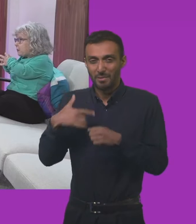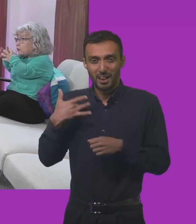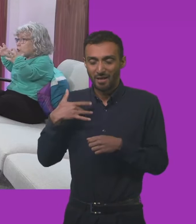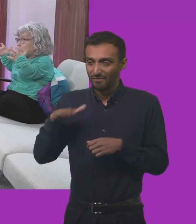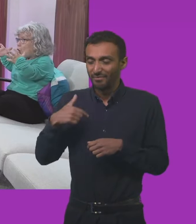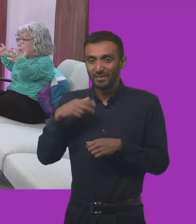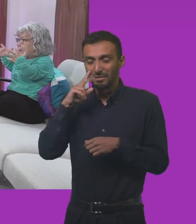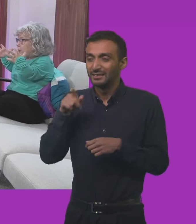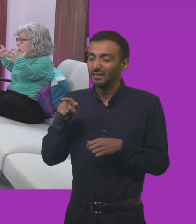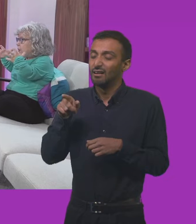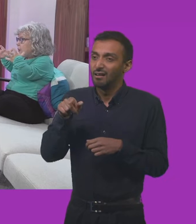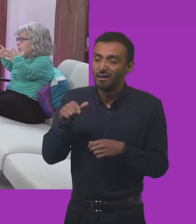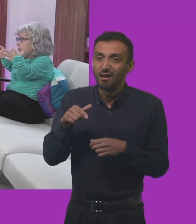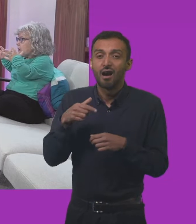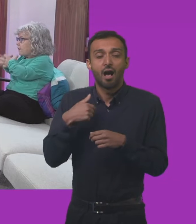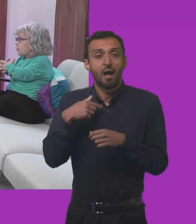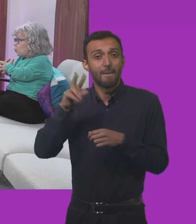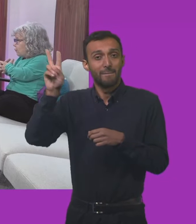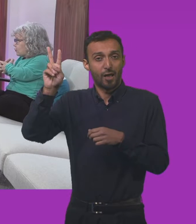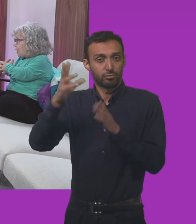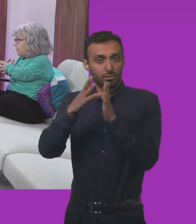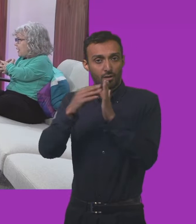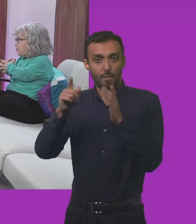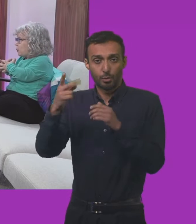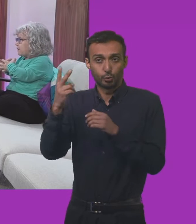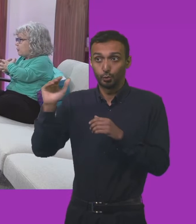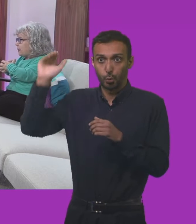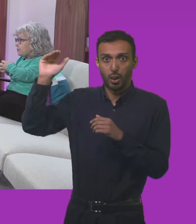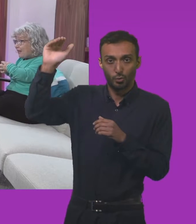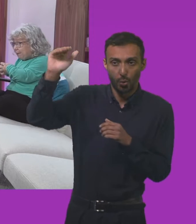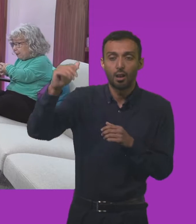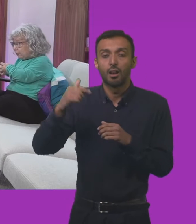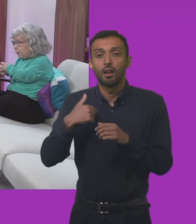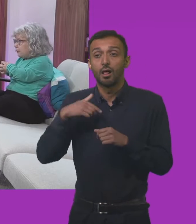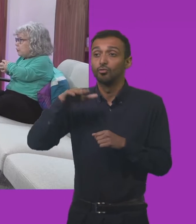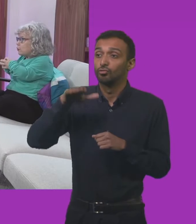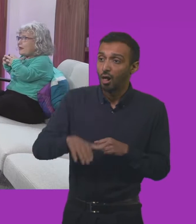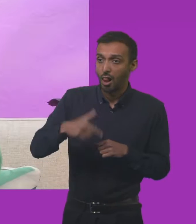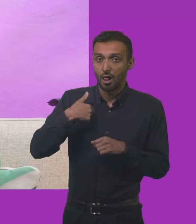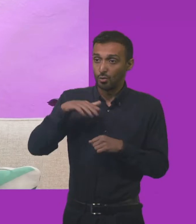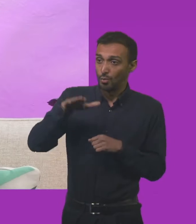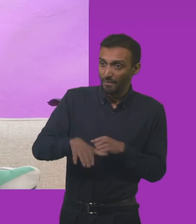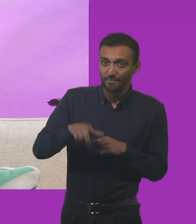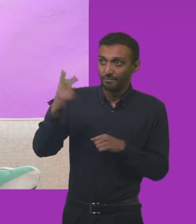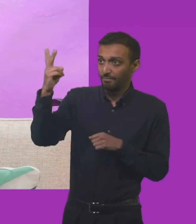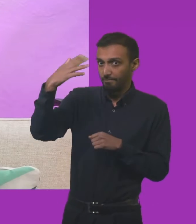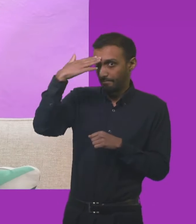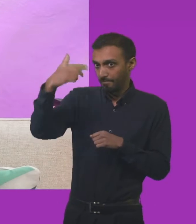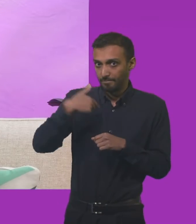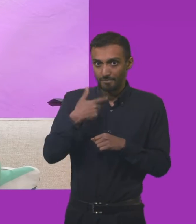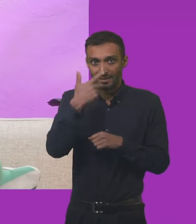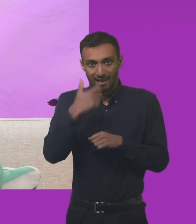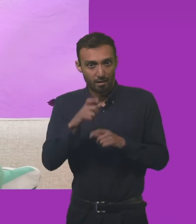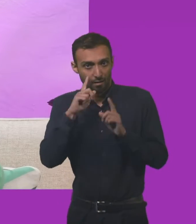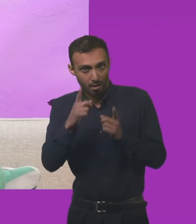parents being two tall people, having a dwarf child. They had no idea what I was capable of, so they never limited me. They never told me I